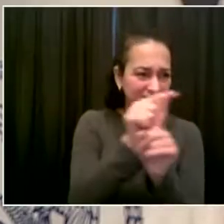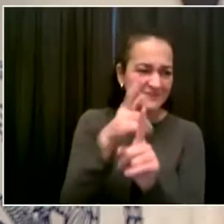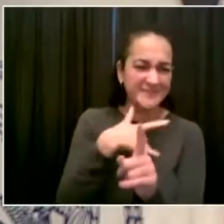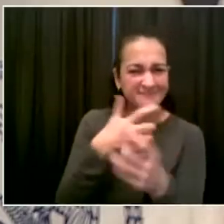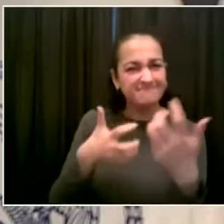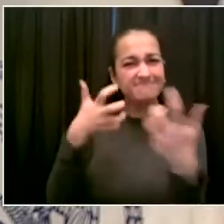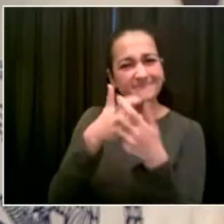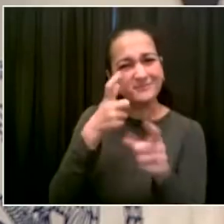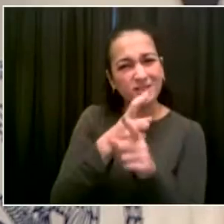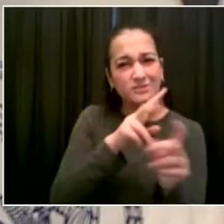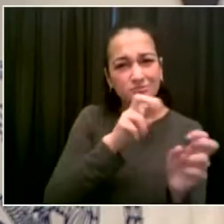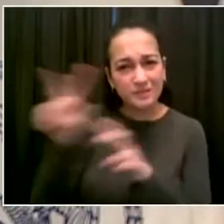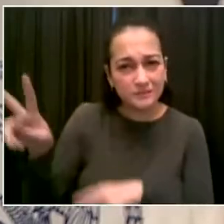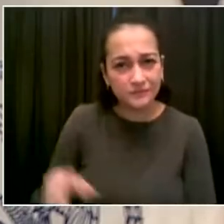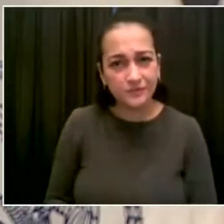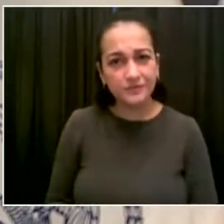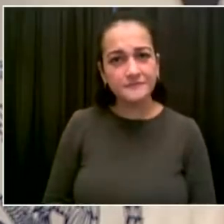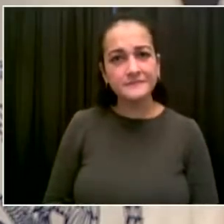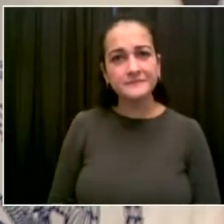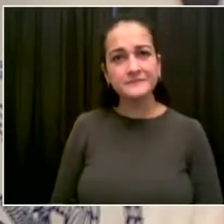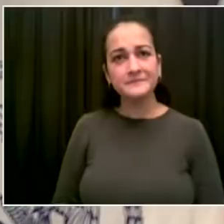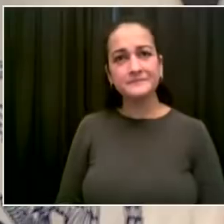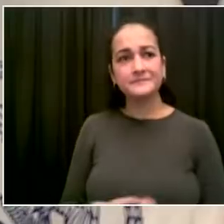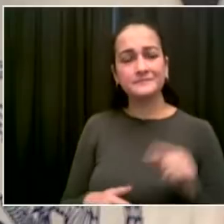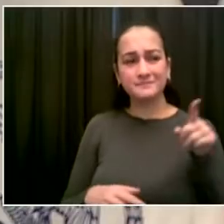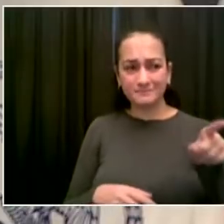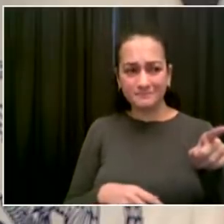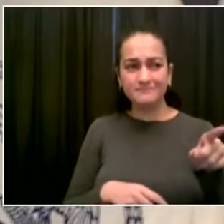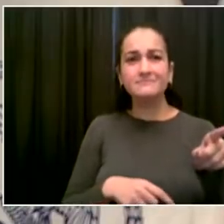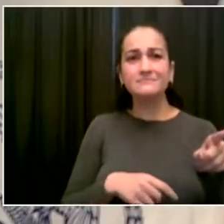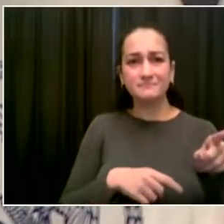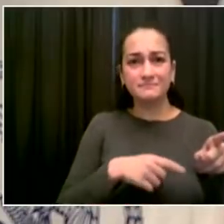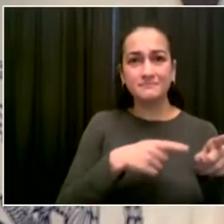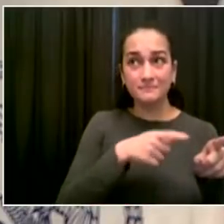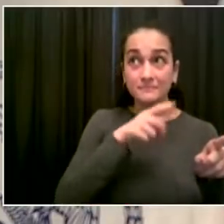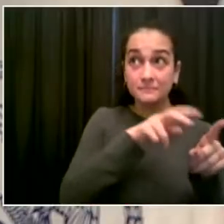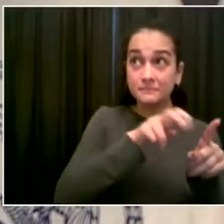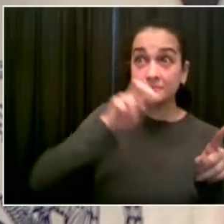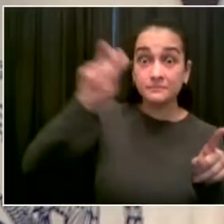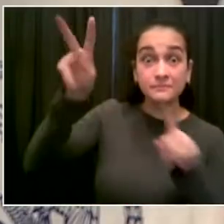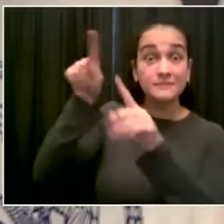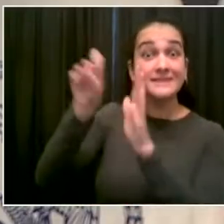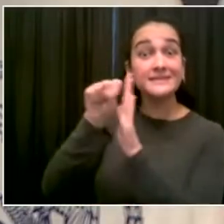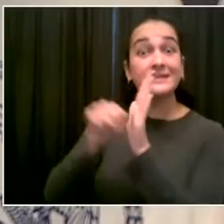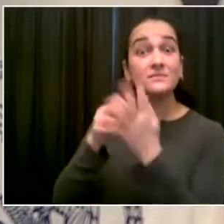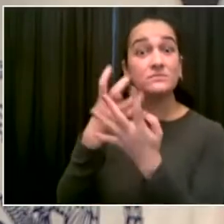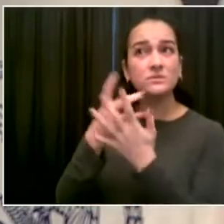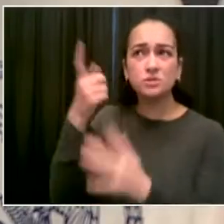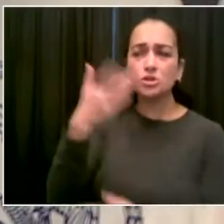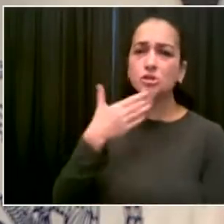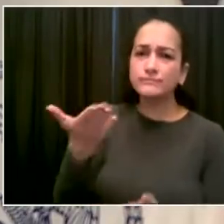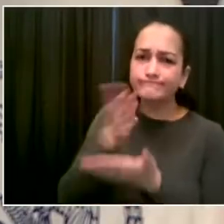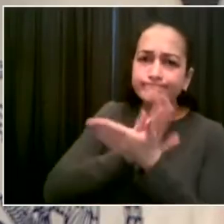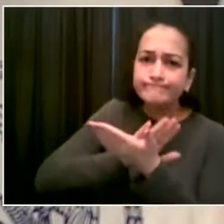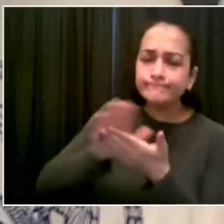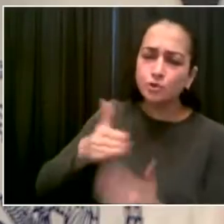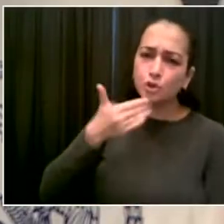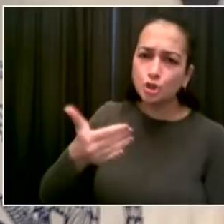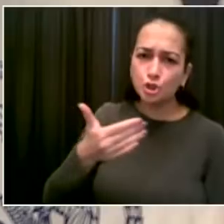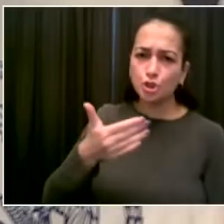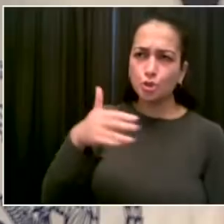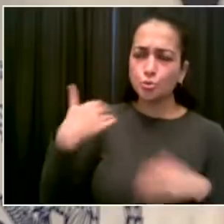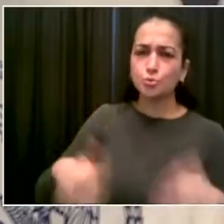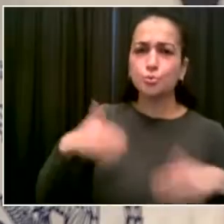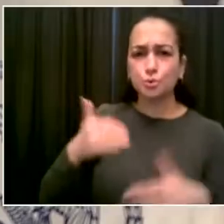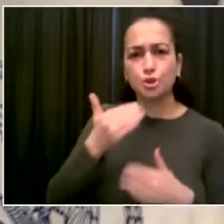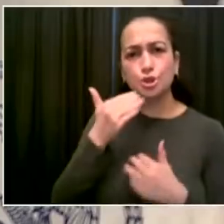do in the space we have at Rikers. We're going to absolutely accommodate families, lawyers, everyone. And we have a bigger